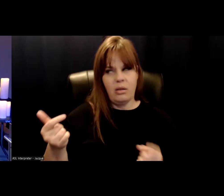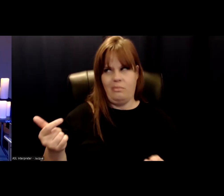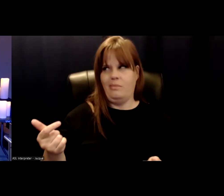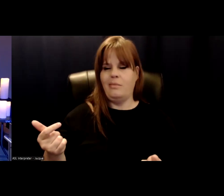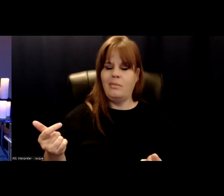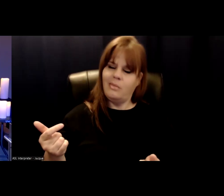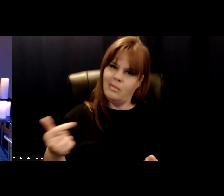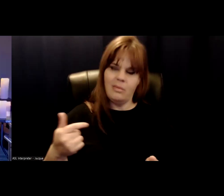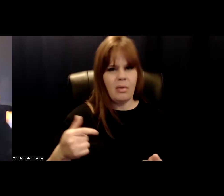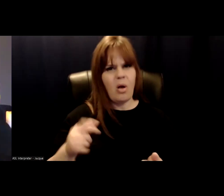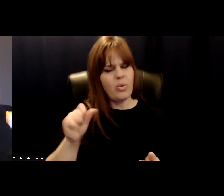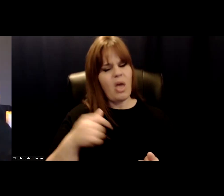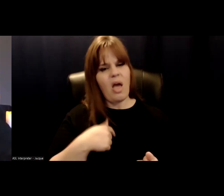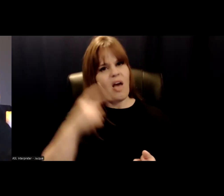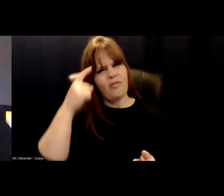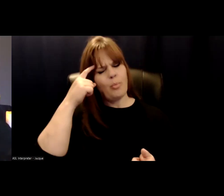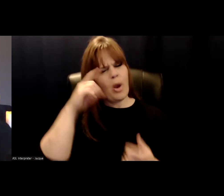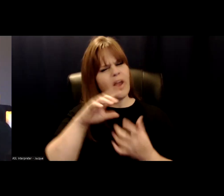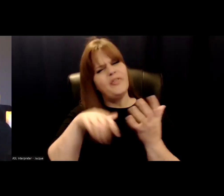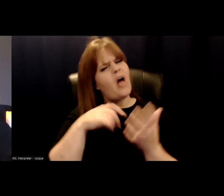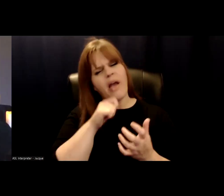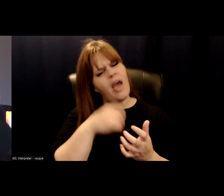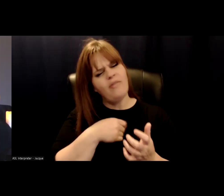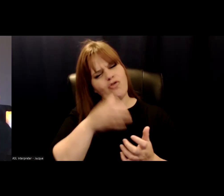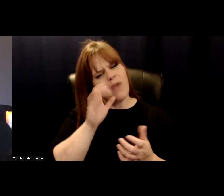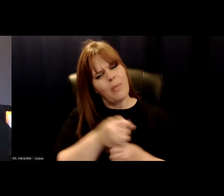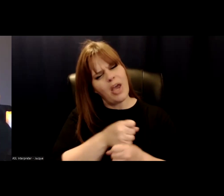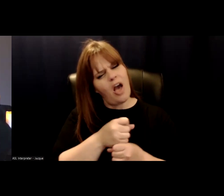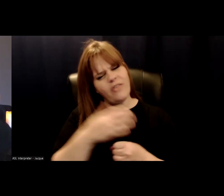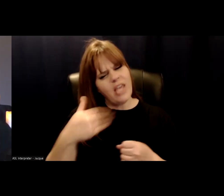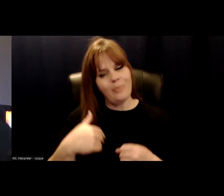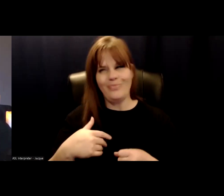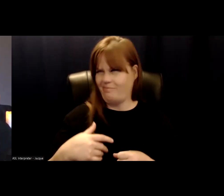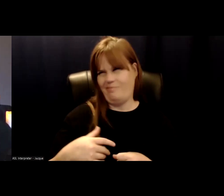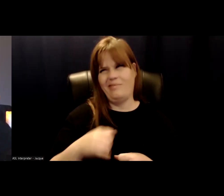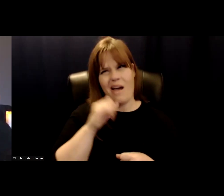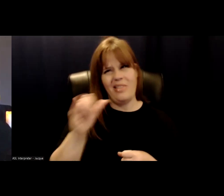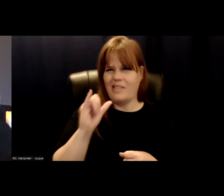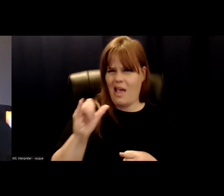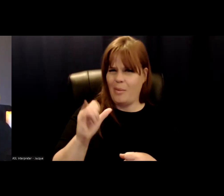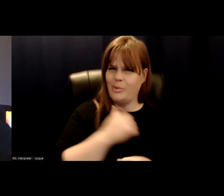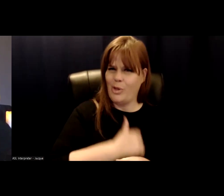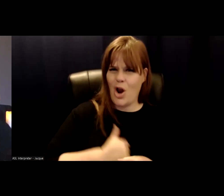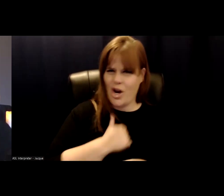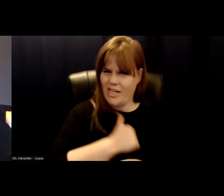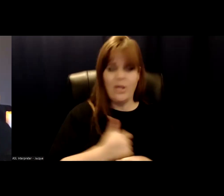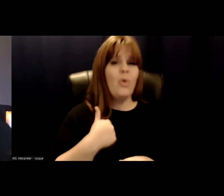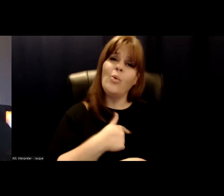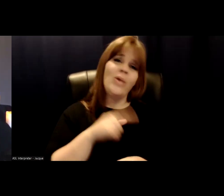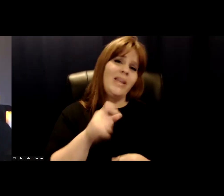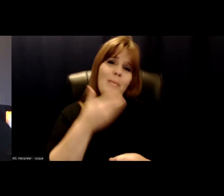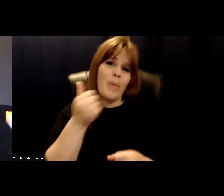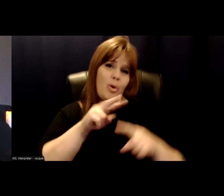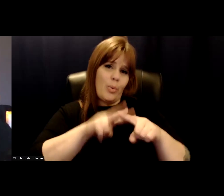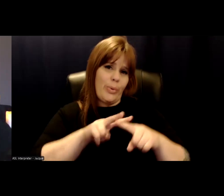I have brain fog, I haven't had my coffee yet. Not the same. Sorry. We need better words. So in